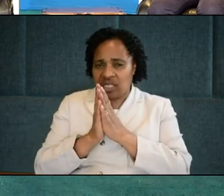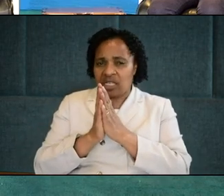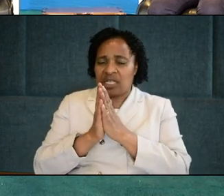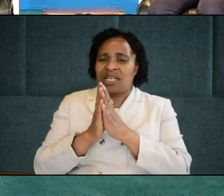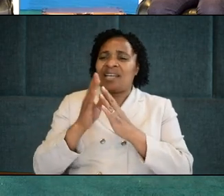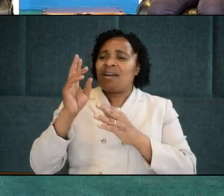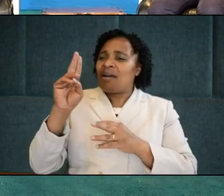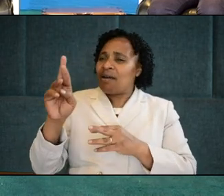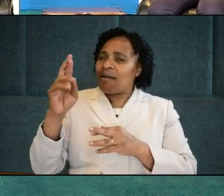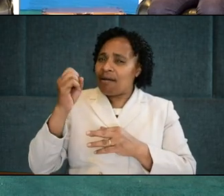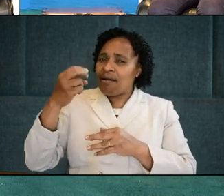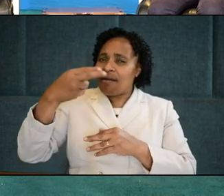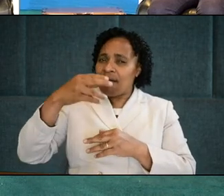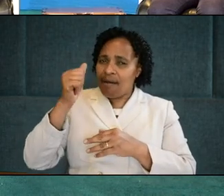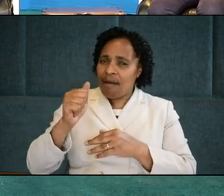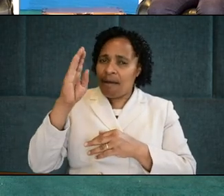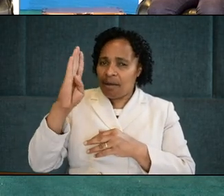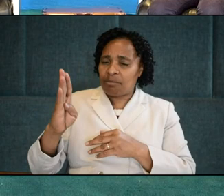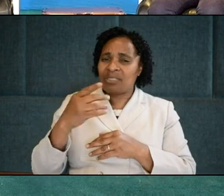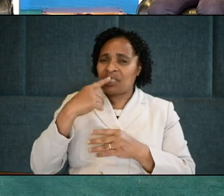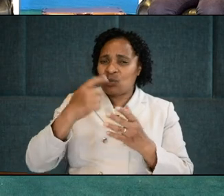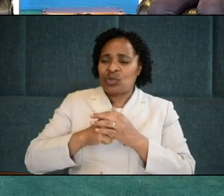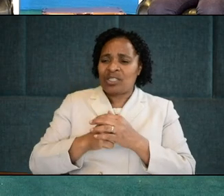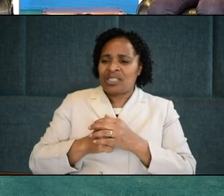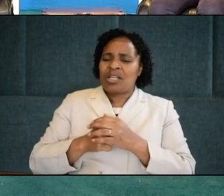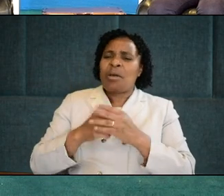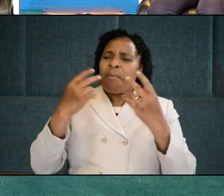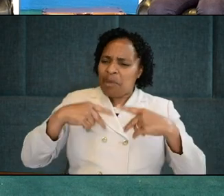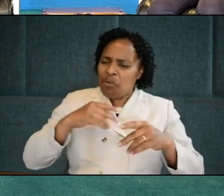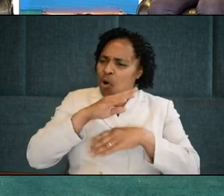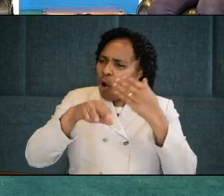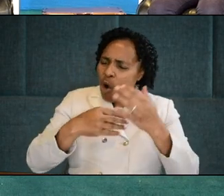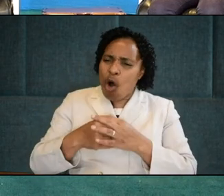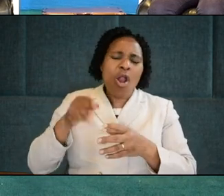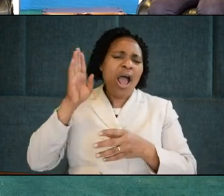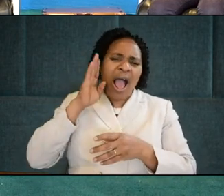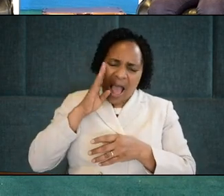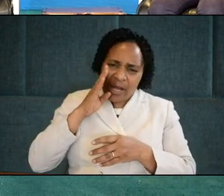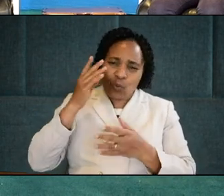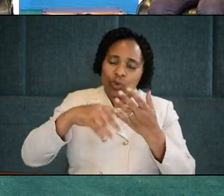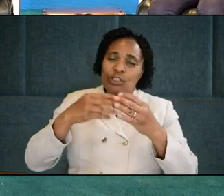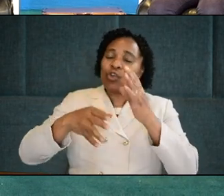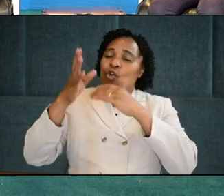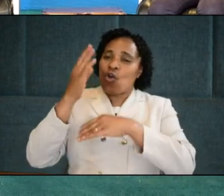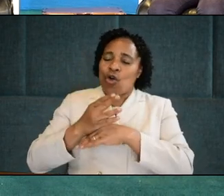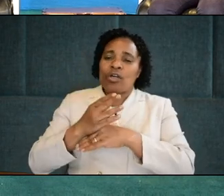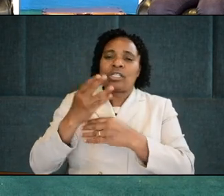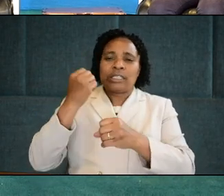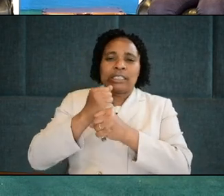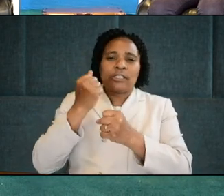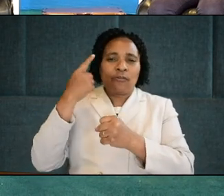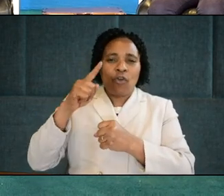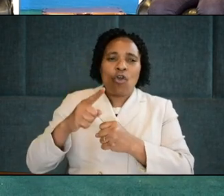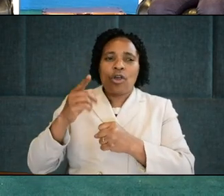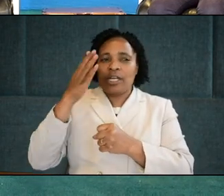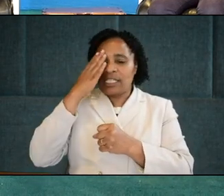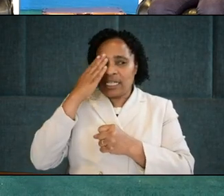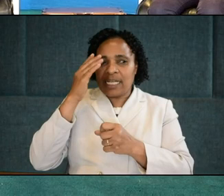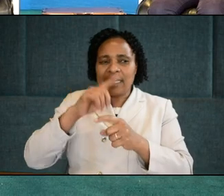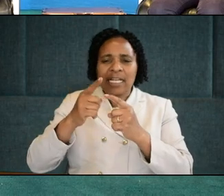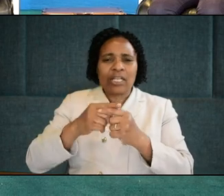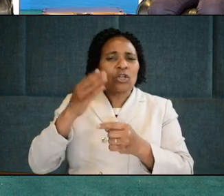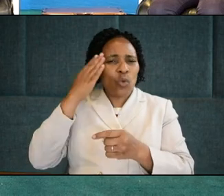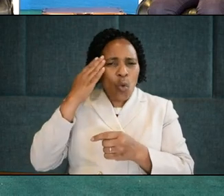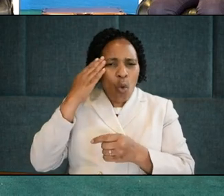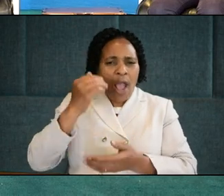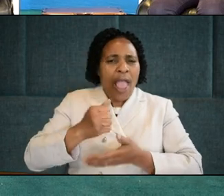Rahab says that all the people in Jericho have heard about what God did for the Israelites, and they knew that they were helpless